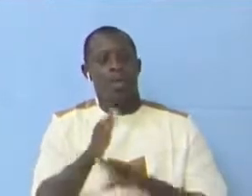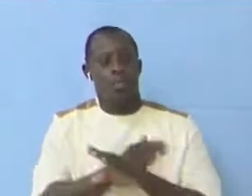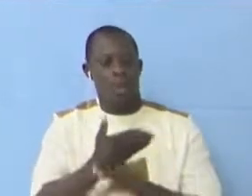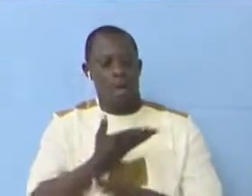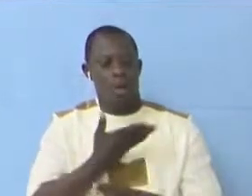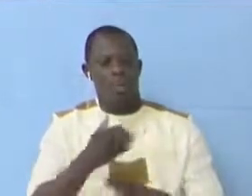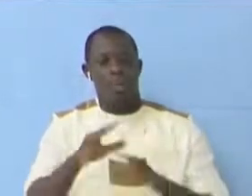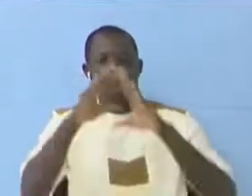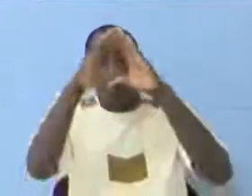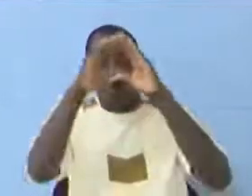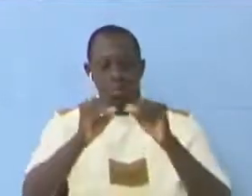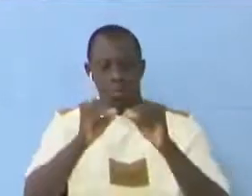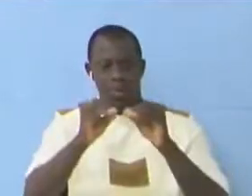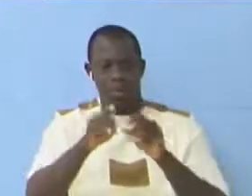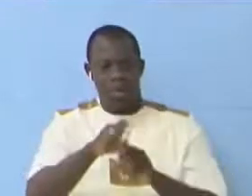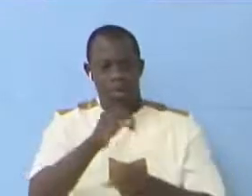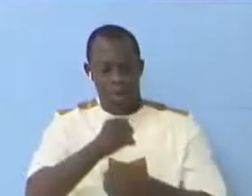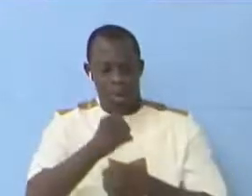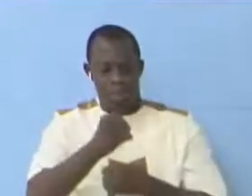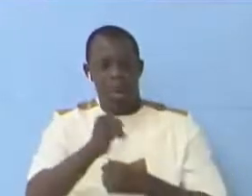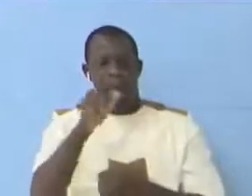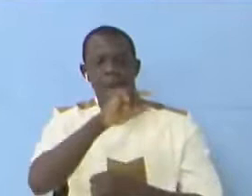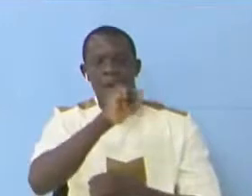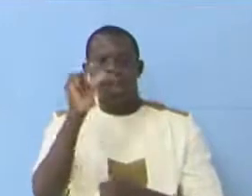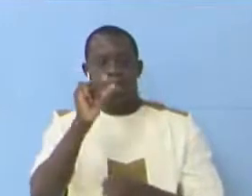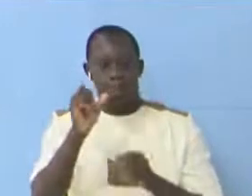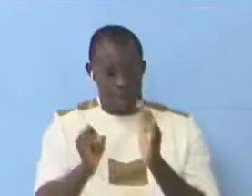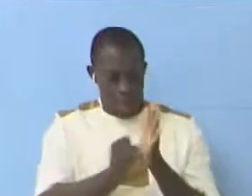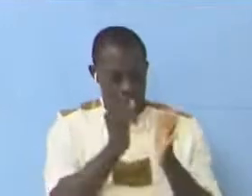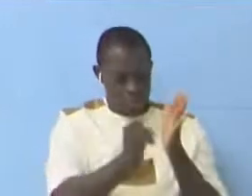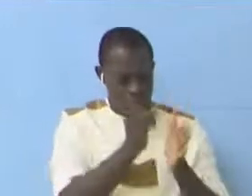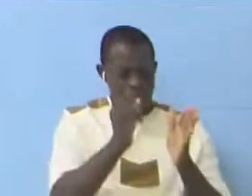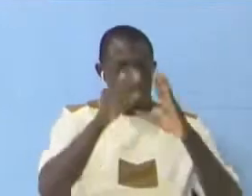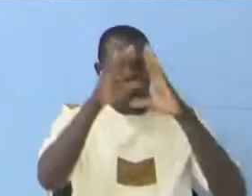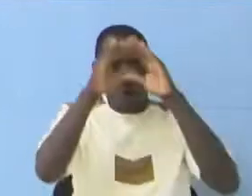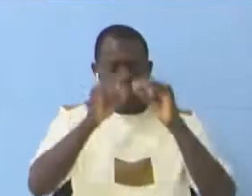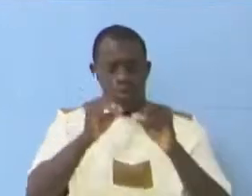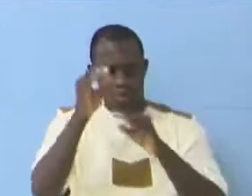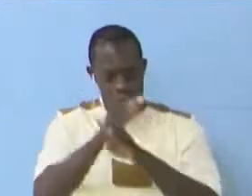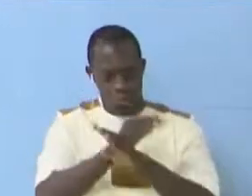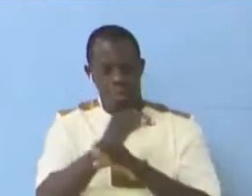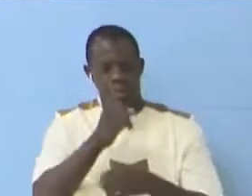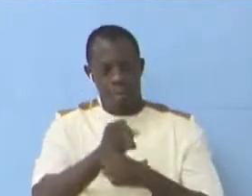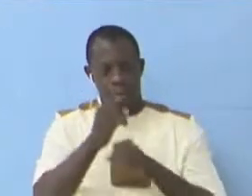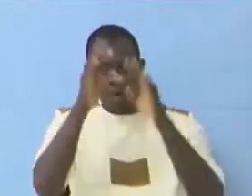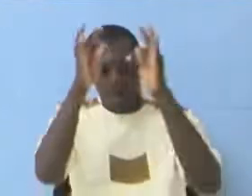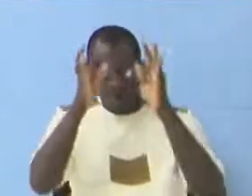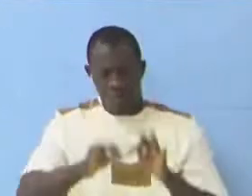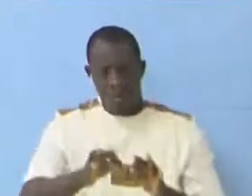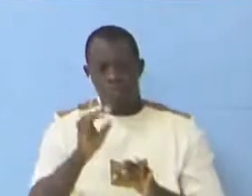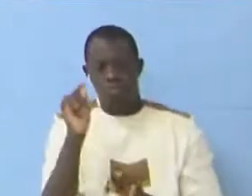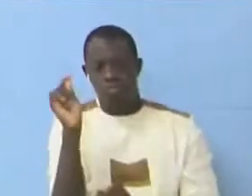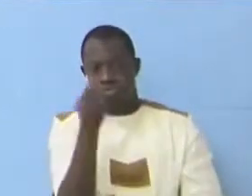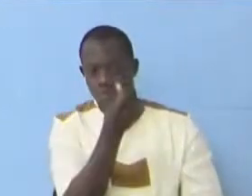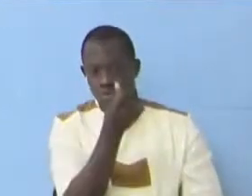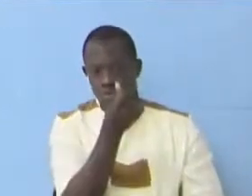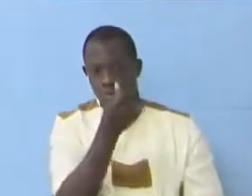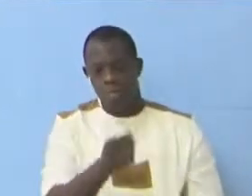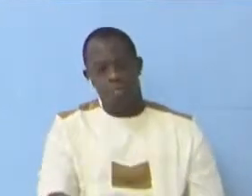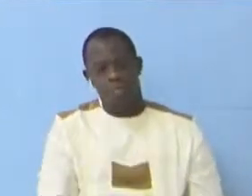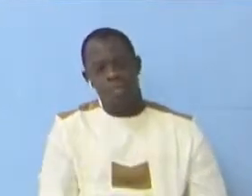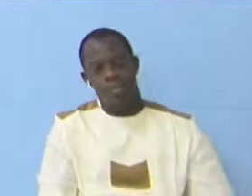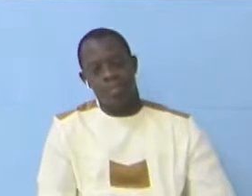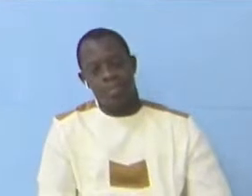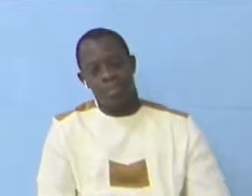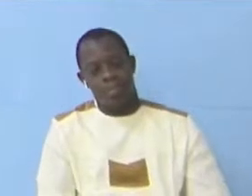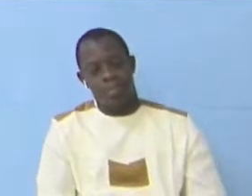unit created called the Investigation Department. Amon na benn bankas bo xamni nak daldi won nañ ko fa ubi mu ñu tuddé ko Investigation Department